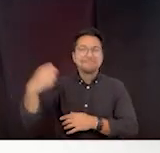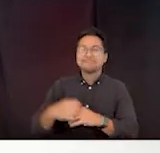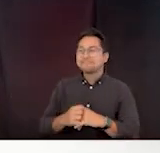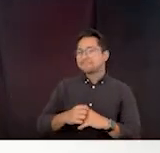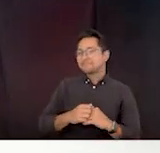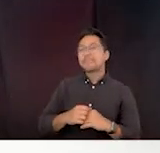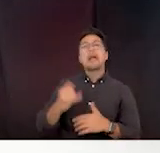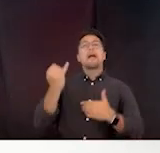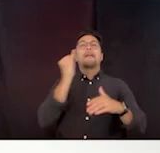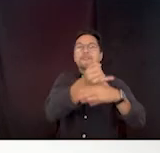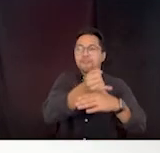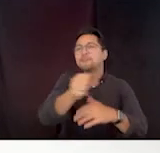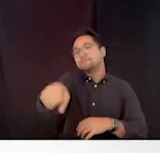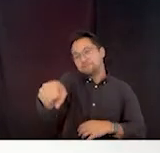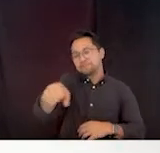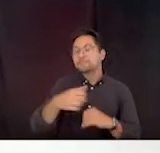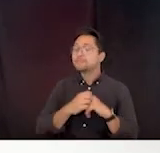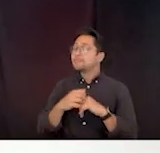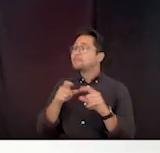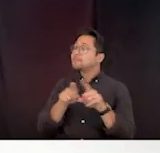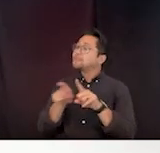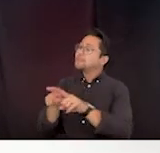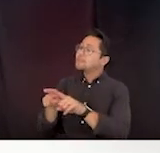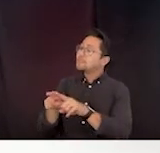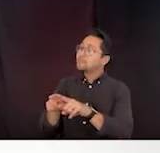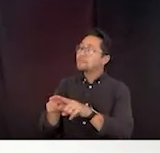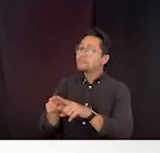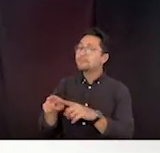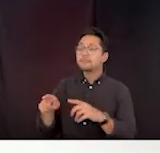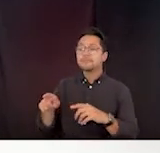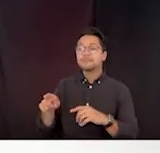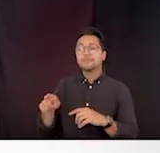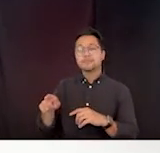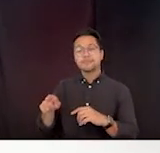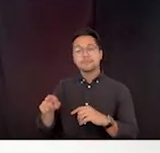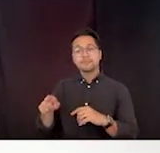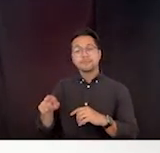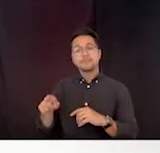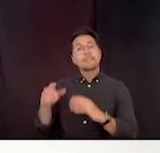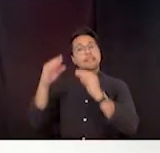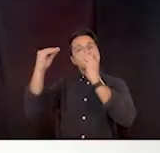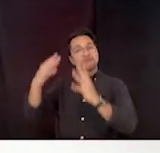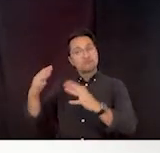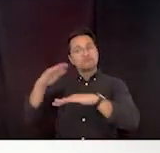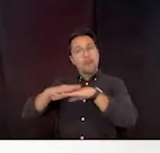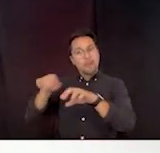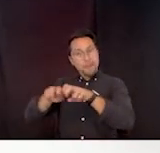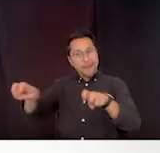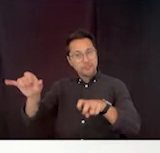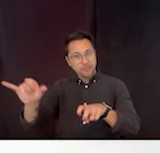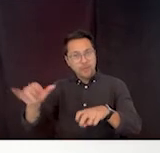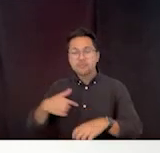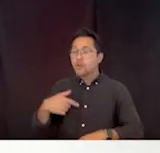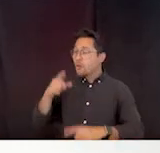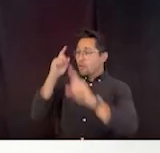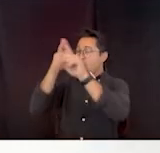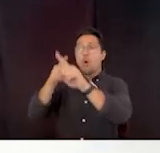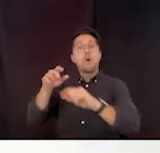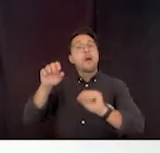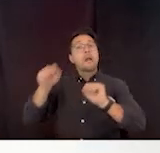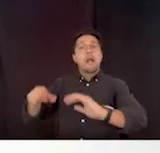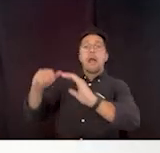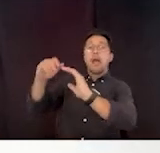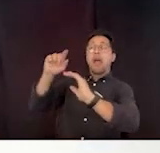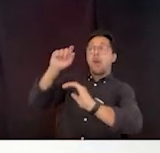all. Intervention, yes. And we also have an exceptionalities teacher on the panel. So the whole goal is that you can email in a question to